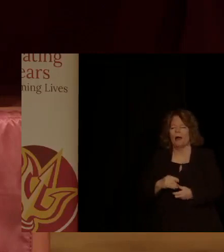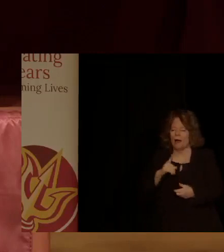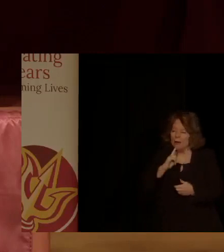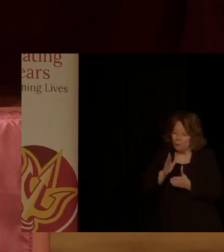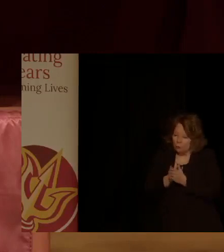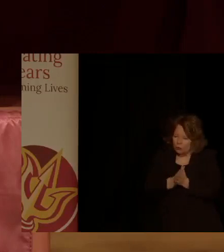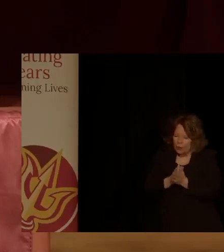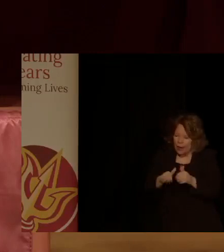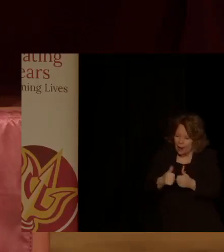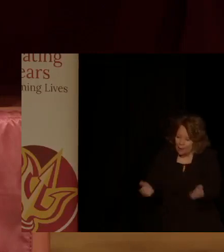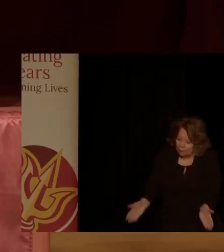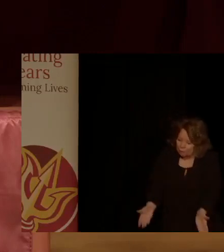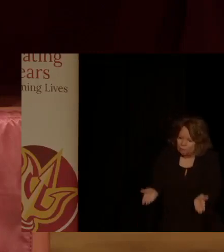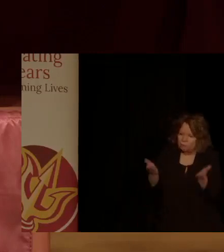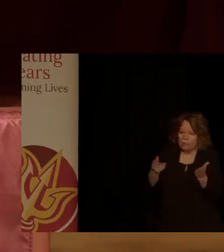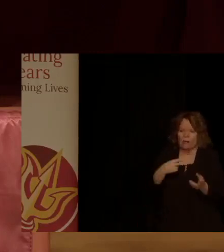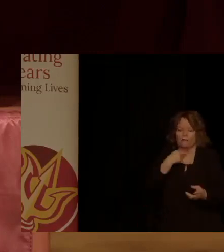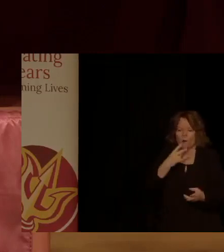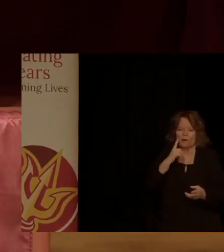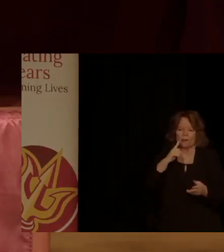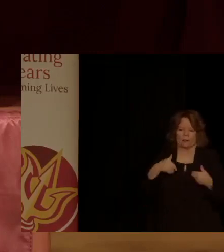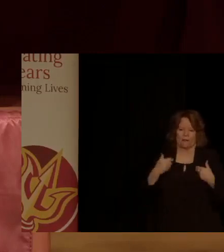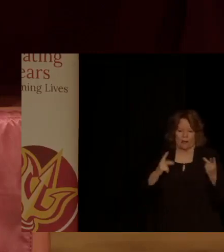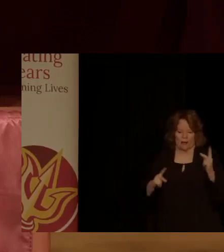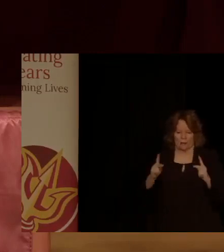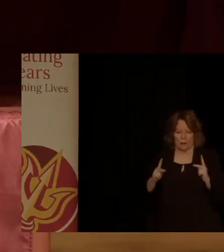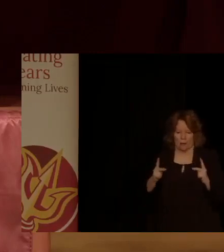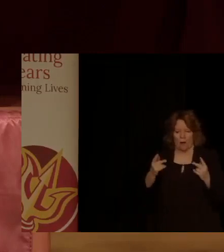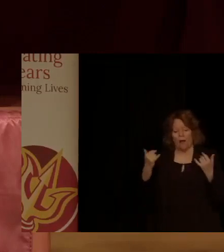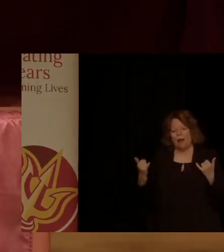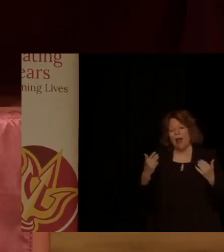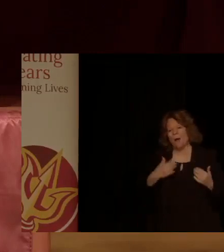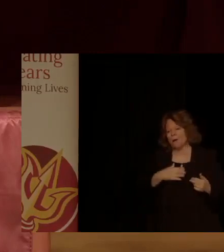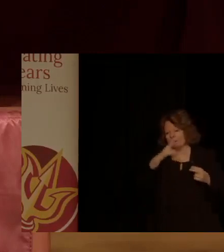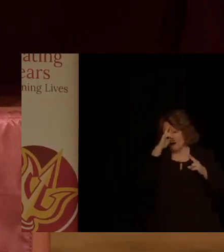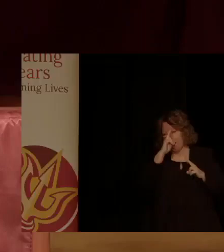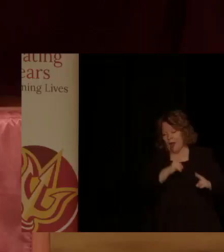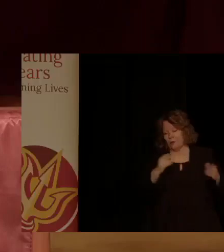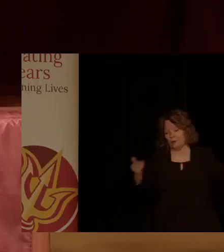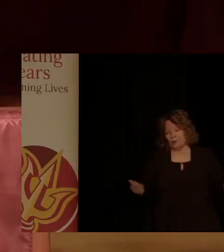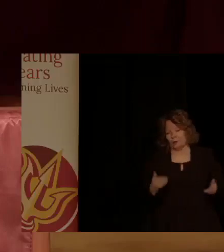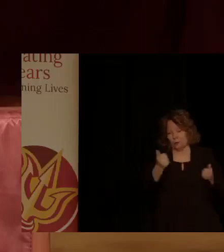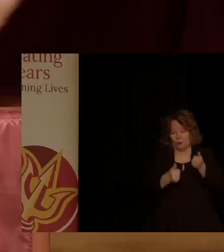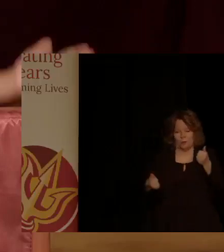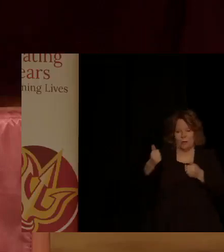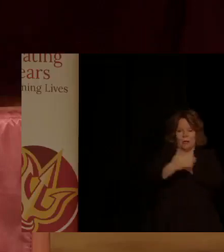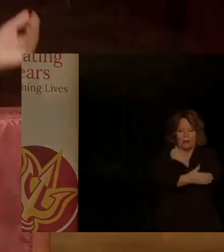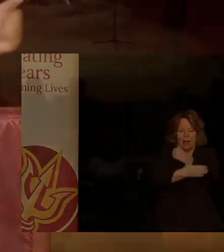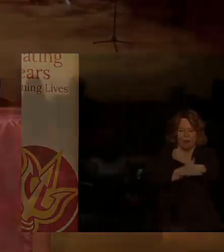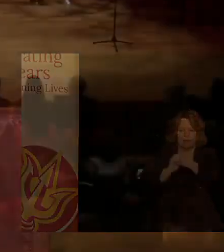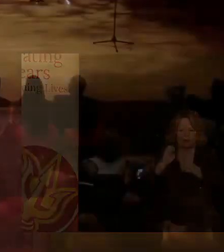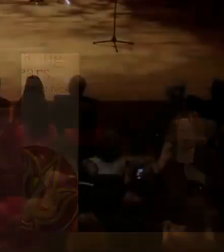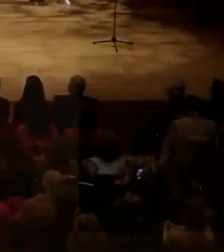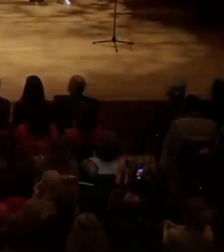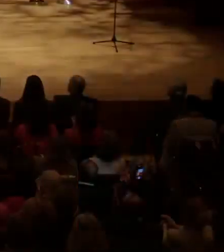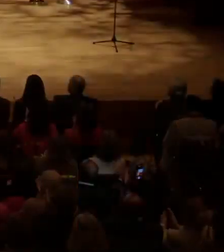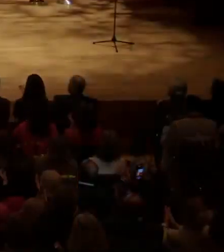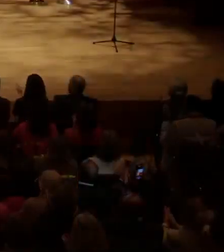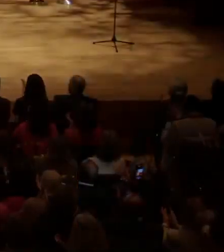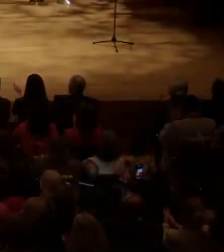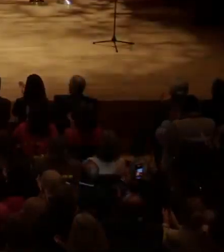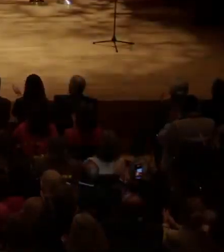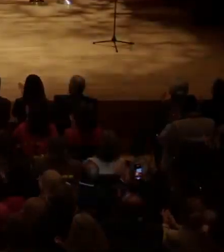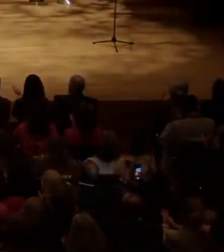community. And now, it is my honor to introduce County Executive Dr. Sam Page.